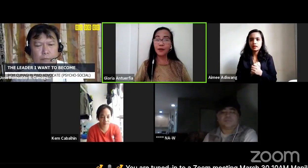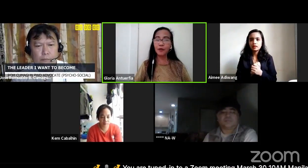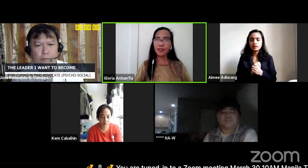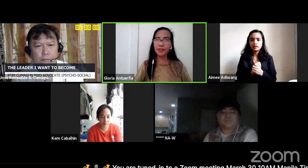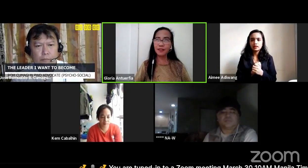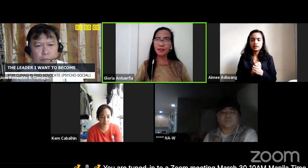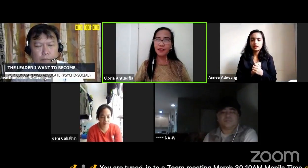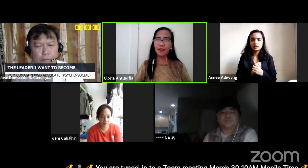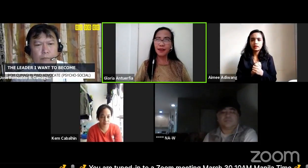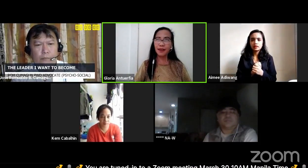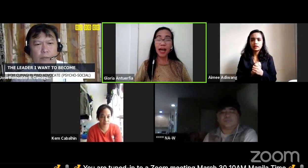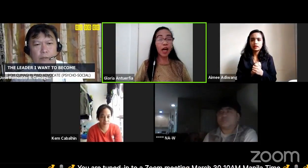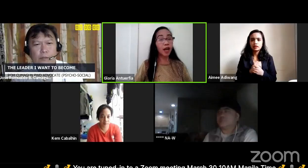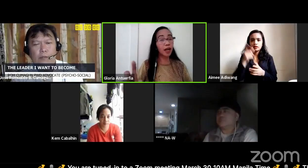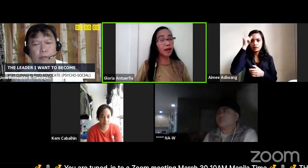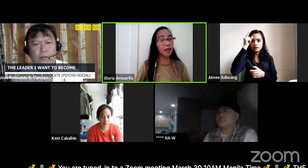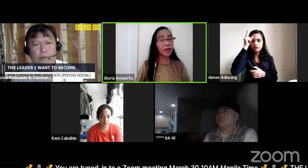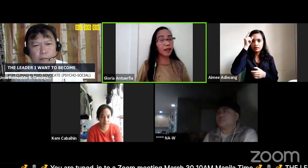what's this?